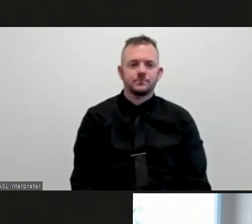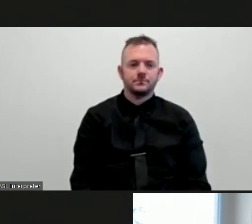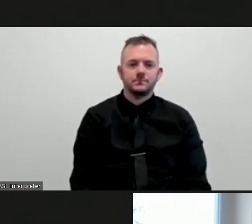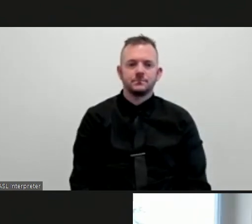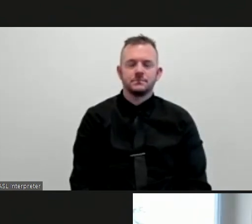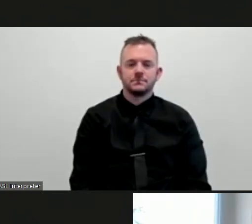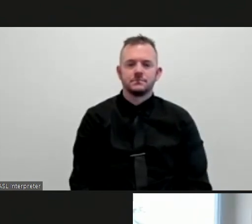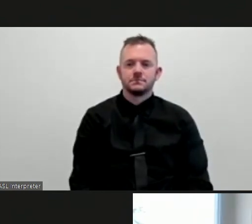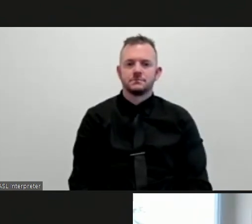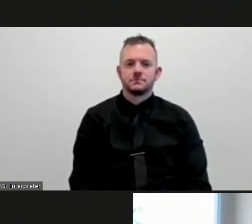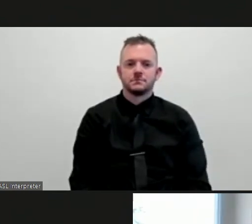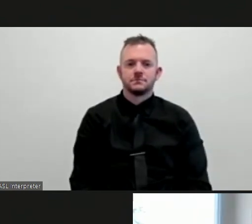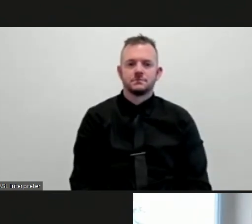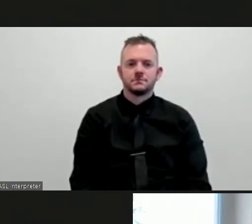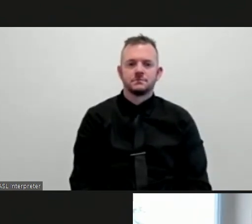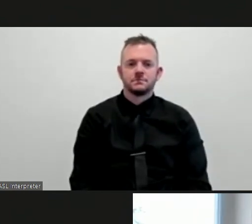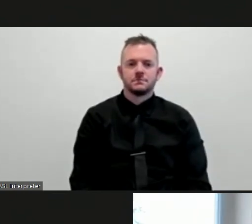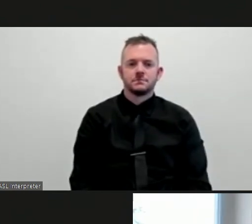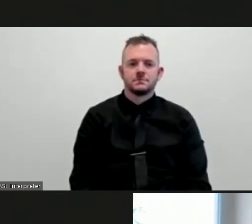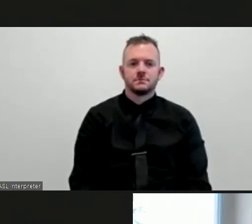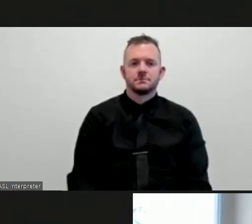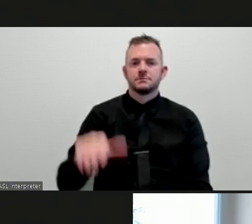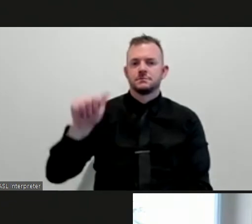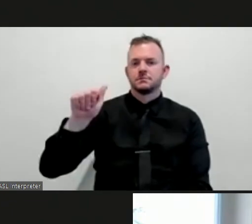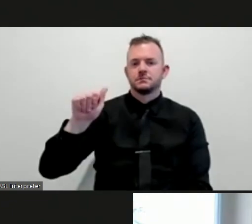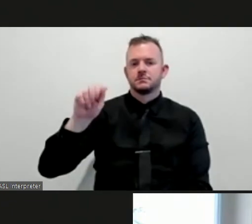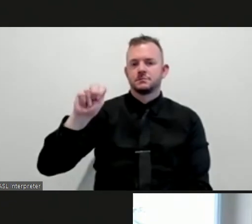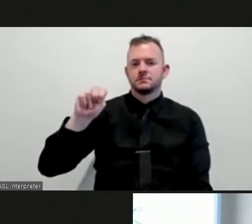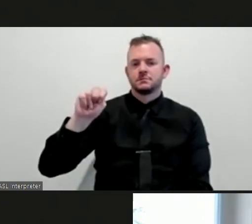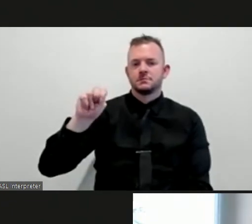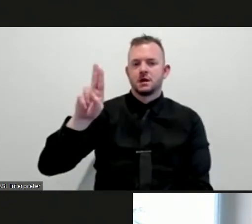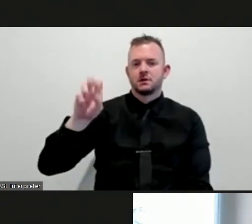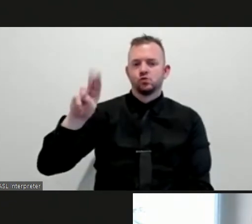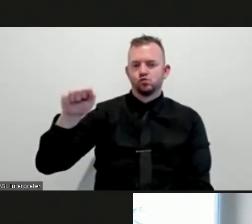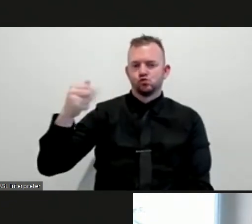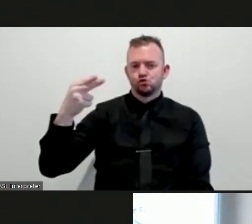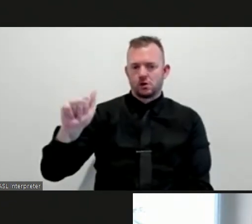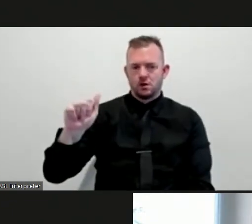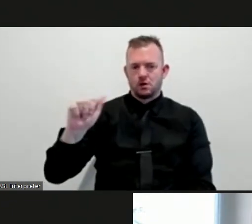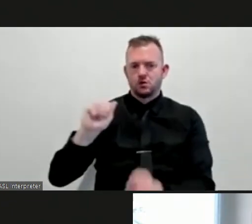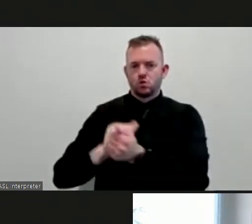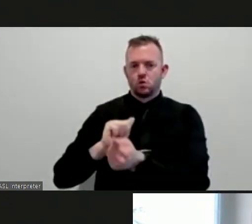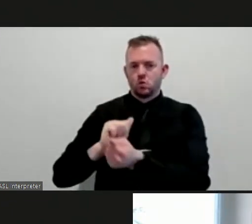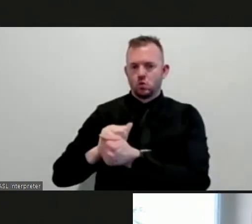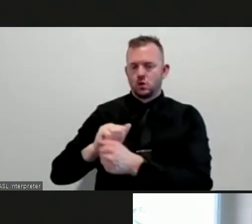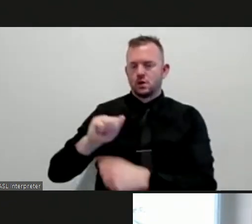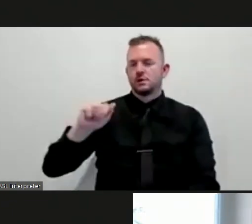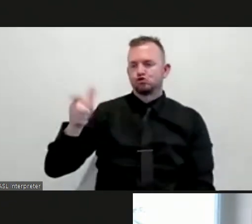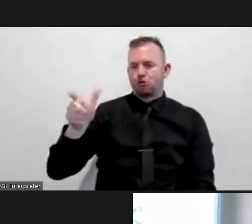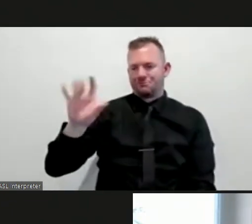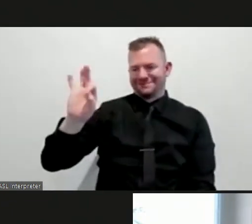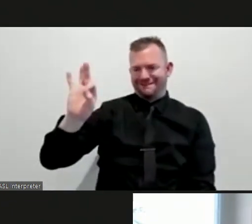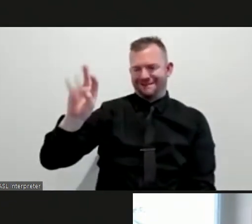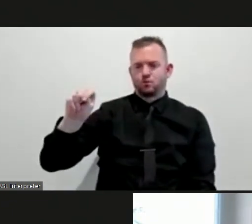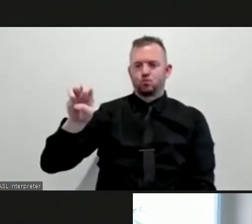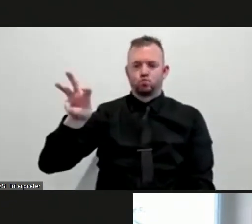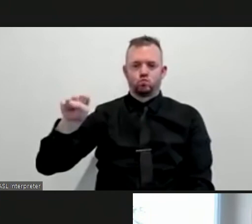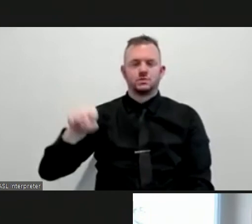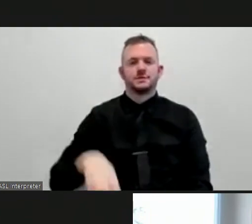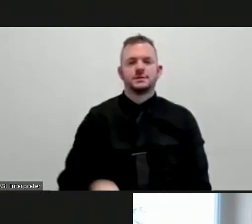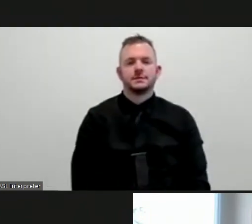Hey, this is Anusha with 9 News. I just wanted to clarify regarding the variants that have been detected